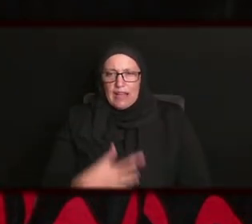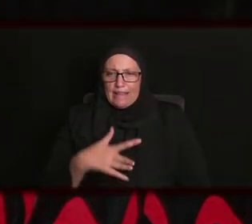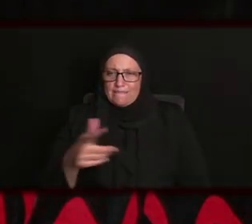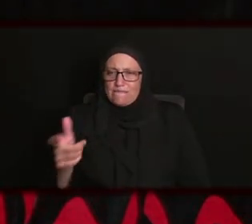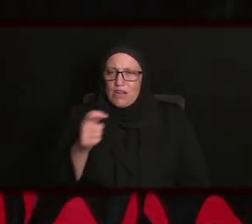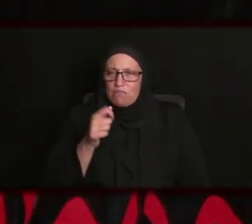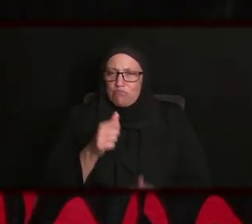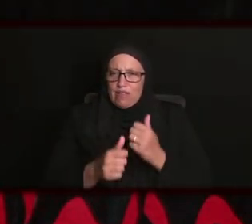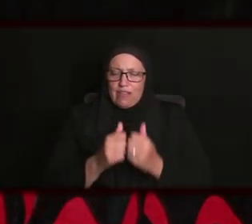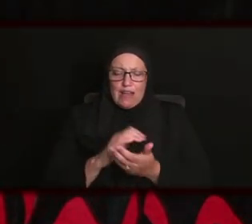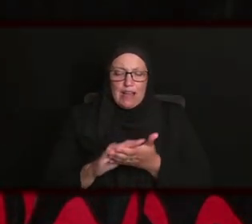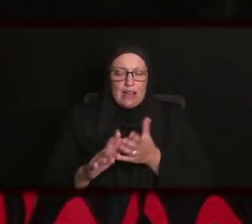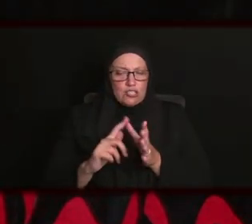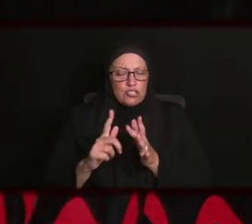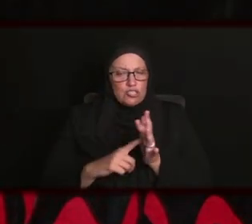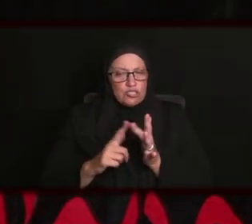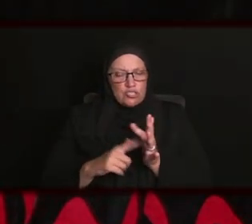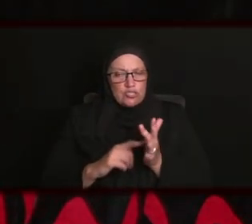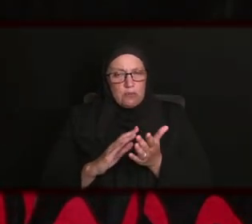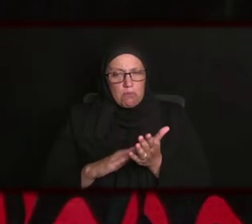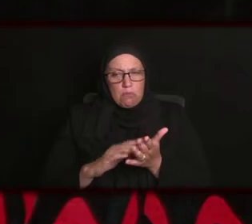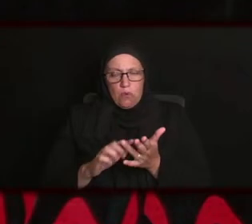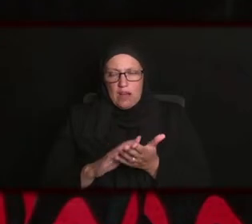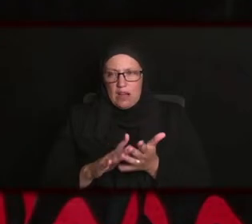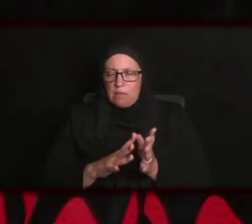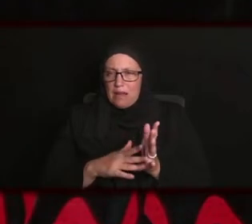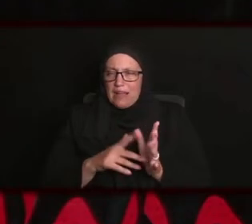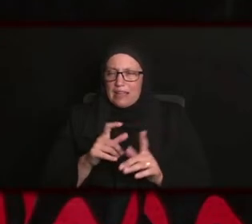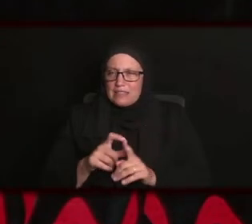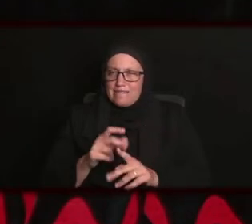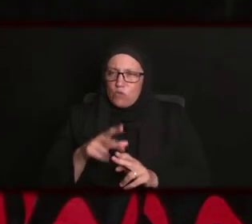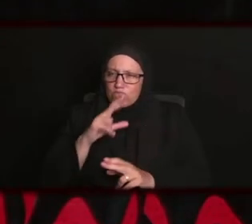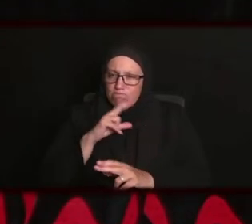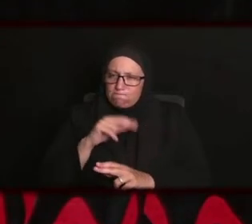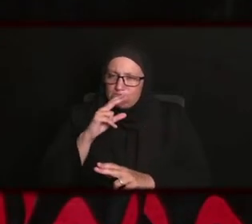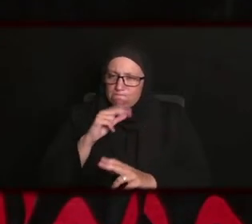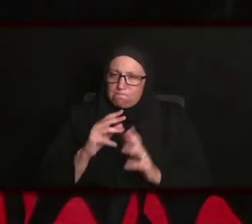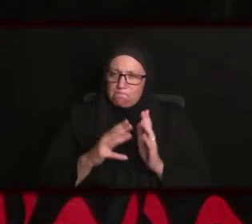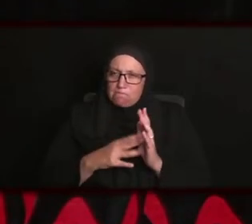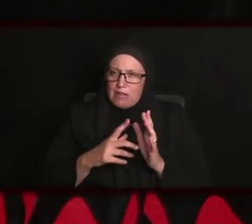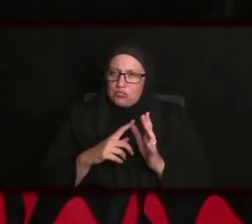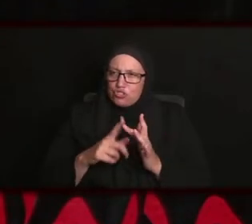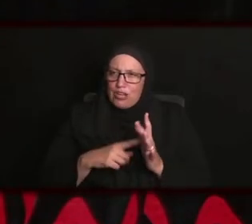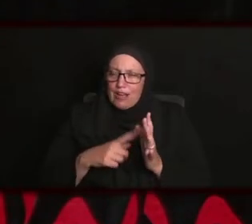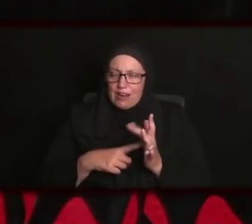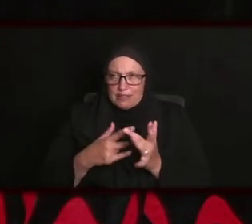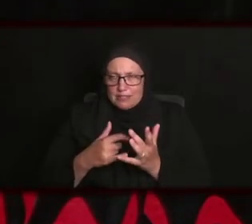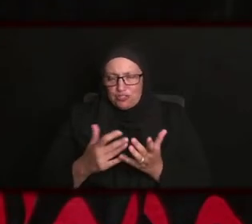Hajj Muhammad to recite the majlis. Sallu ala Muhammad wa Ali Muhammad.